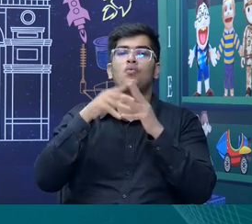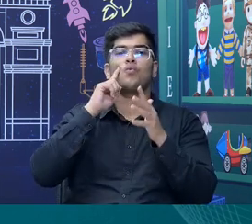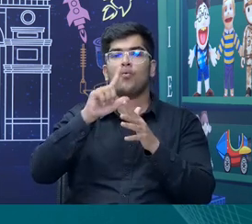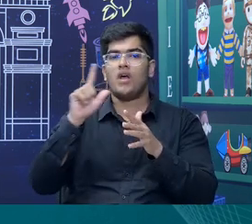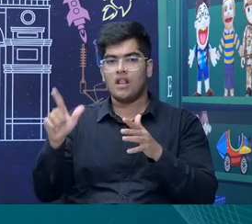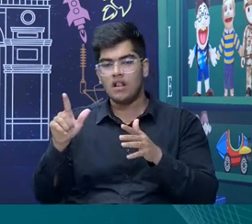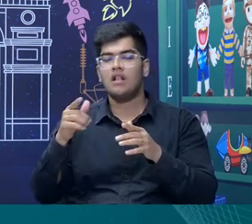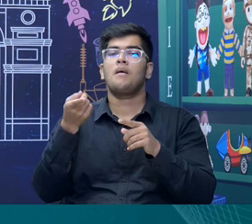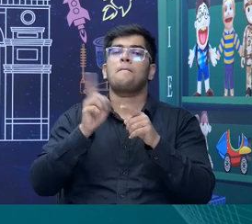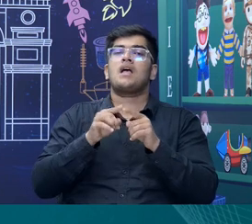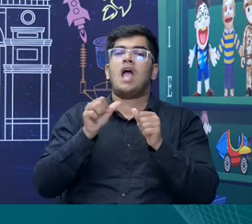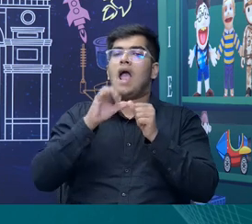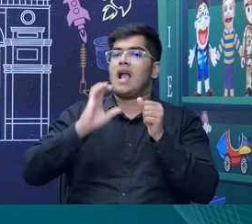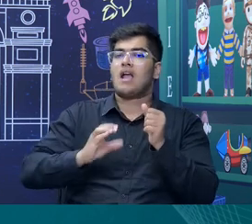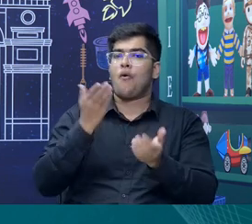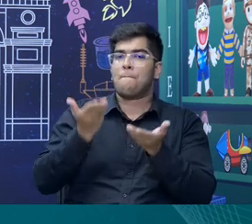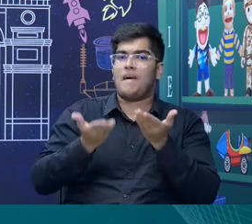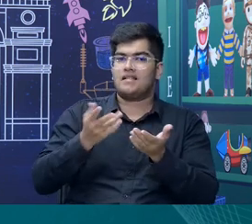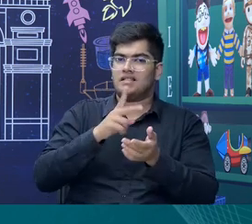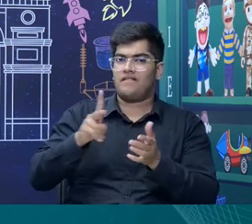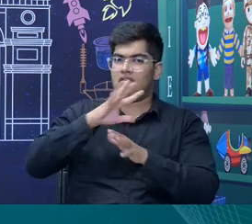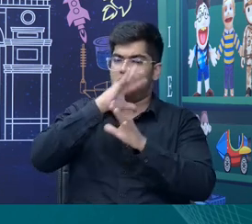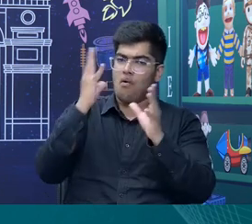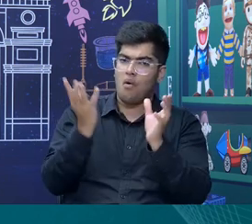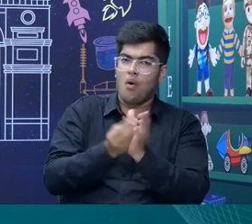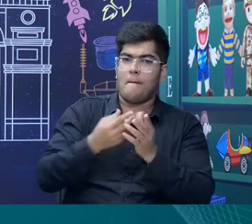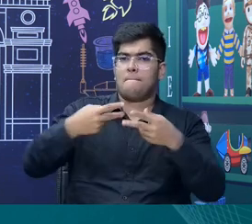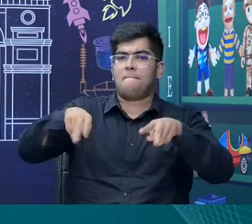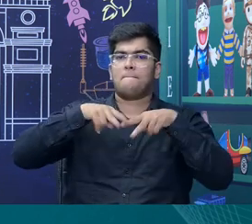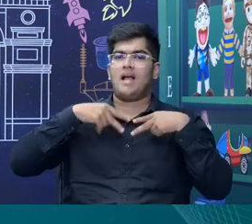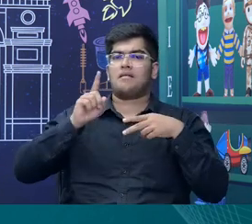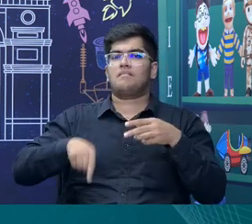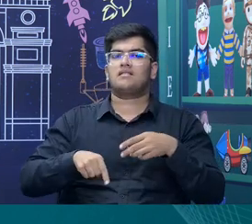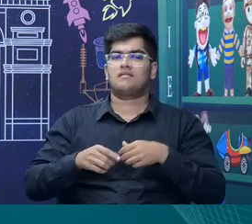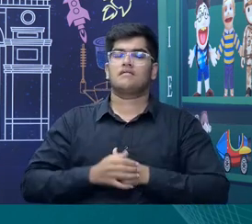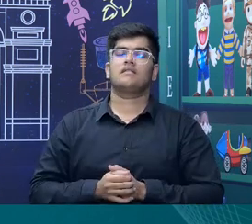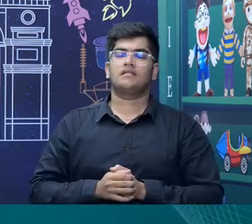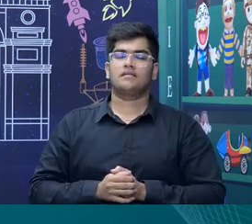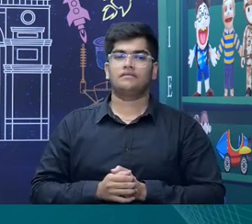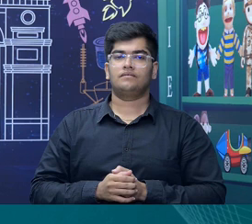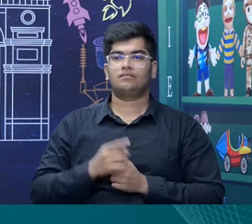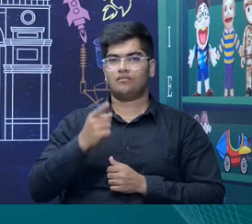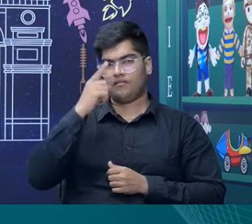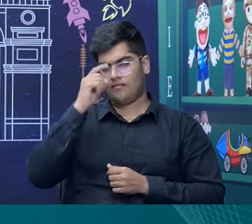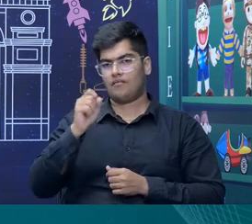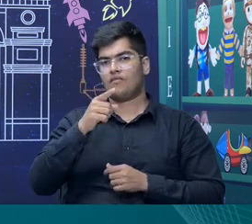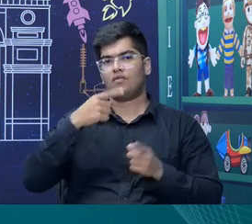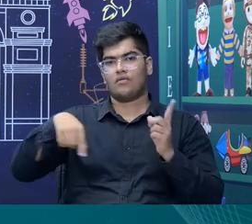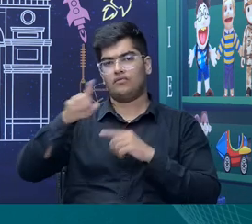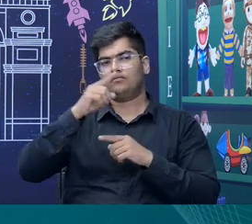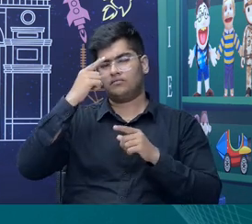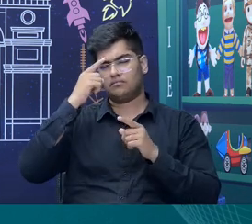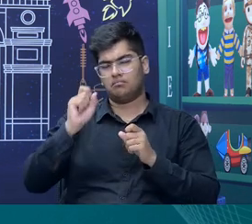account balance he will get all these things now you just remember I think you must be in a position to